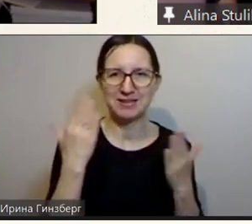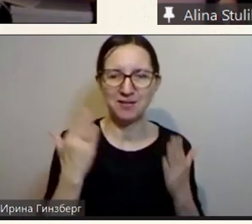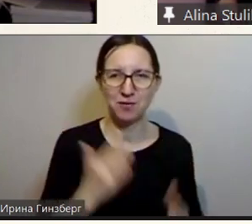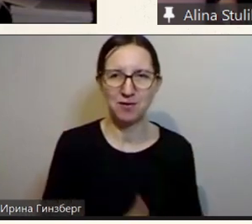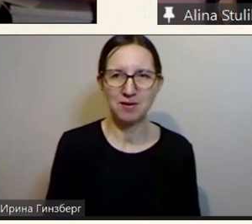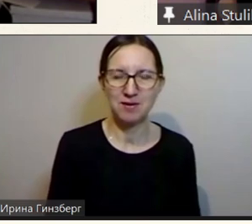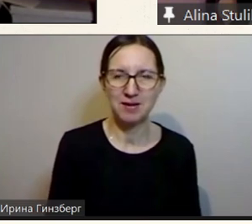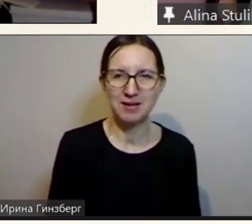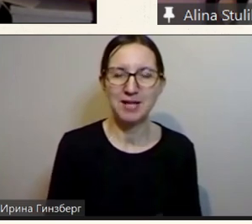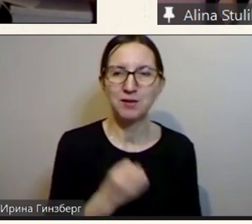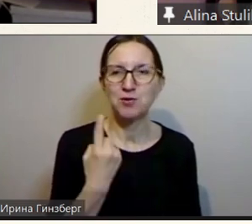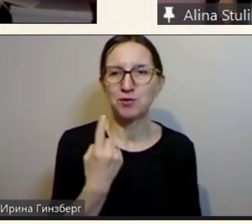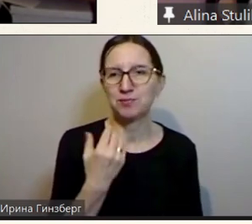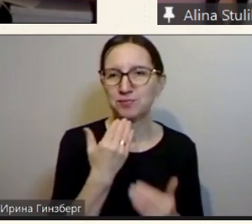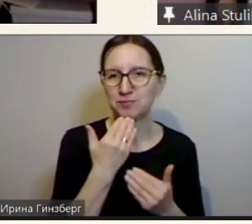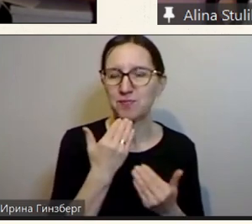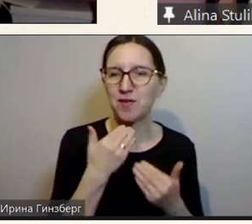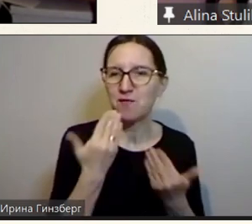And the last question,